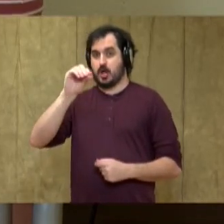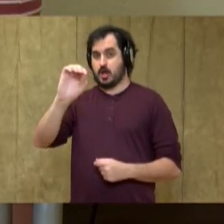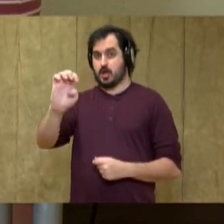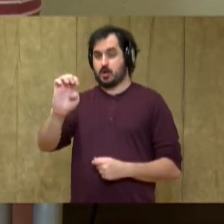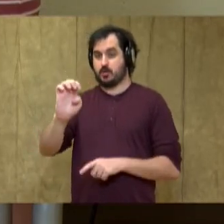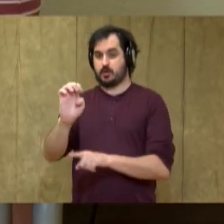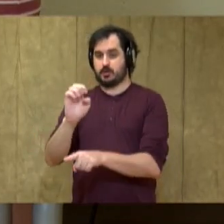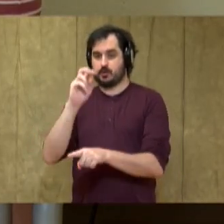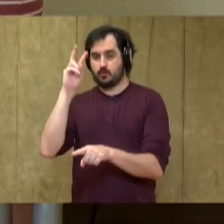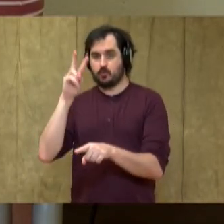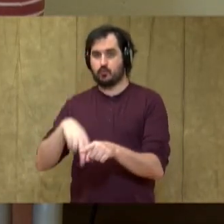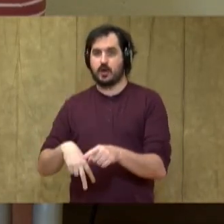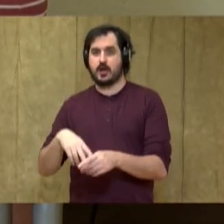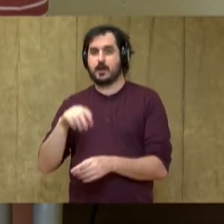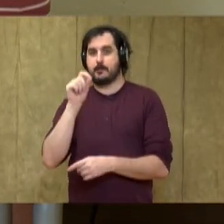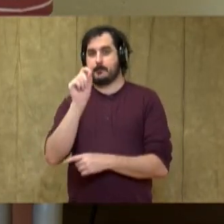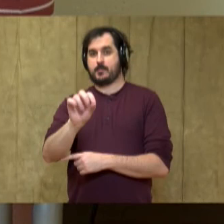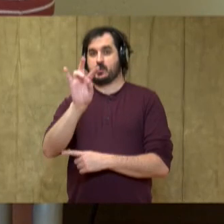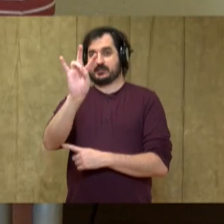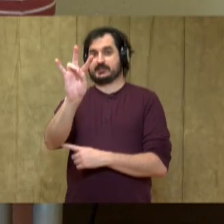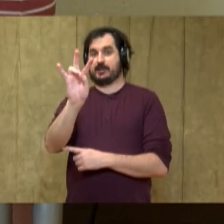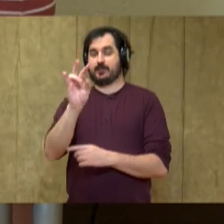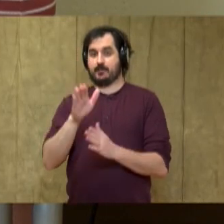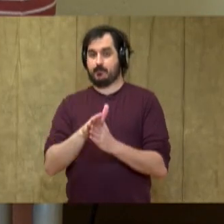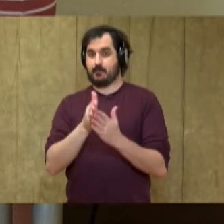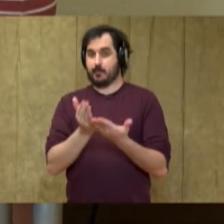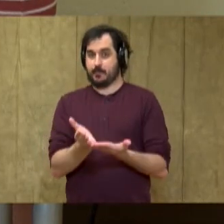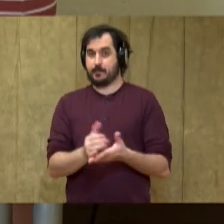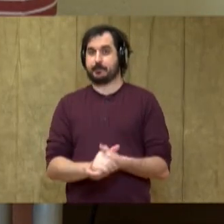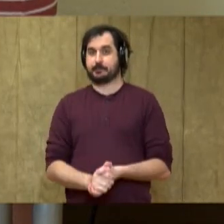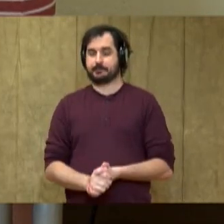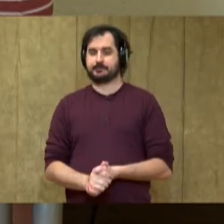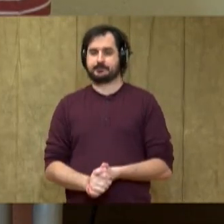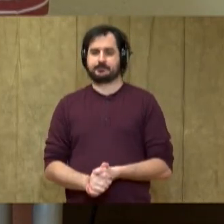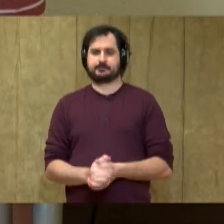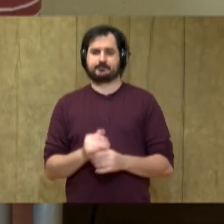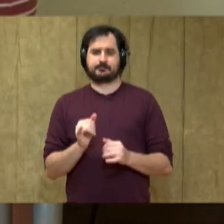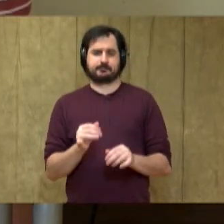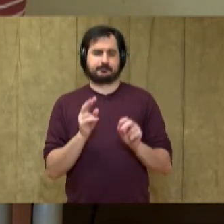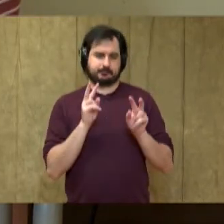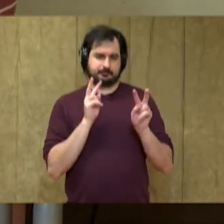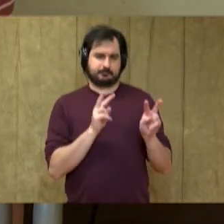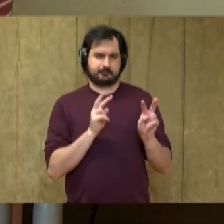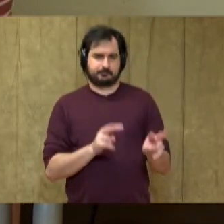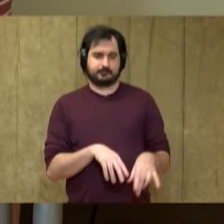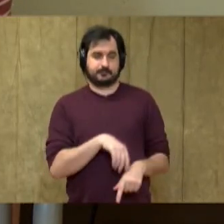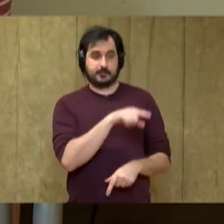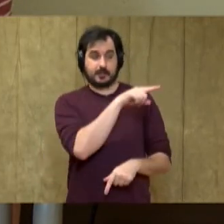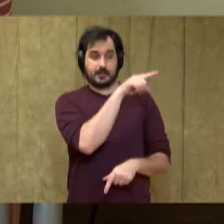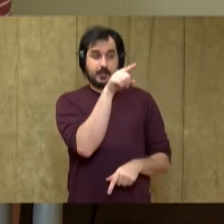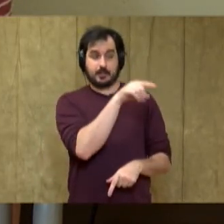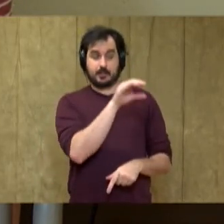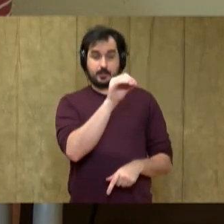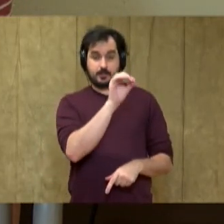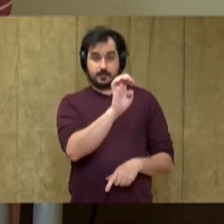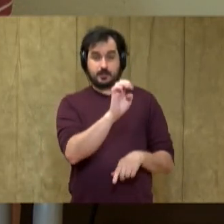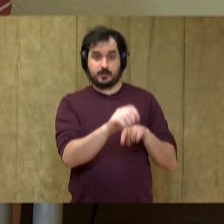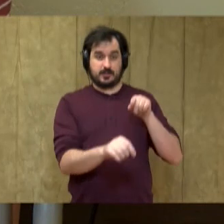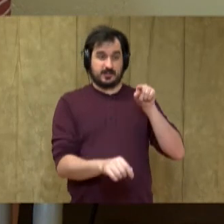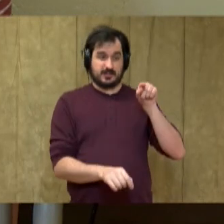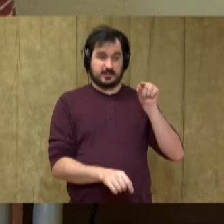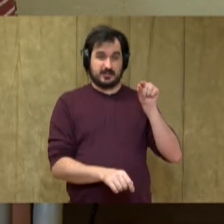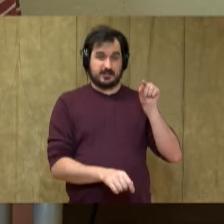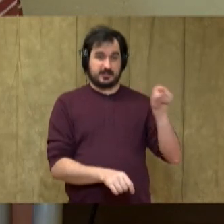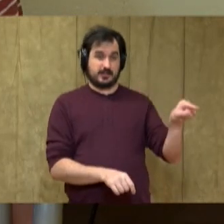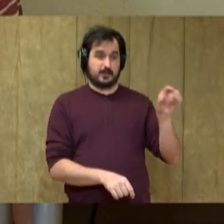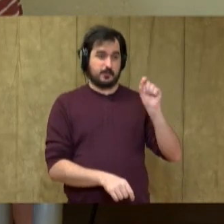girl has read more of the book? Well, let's look at Zoe. All right, she's read 56 hundredths. So let's look at the